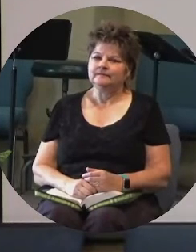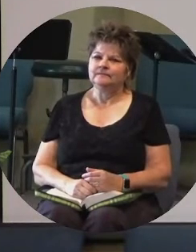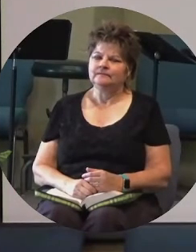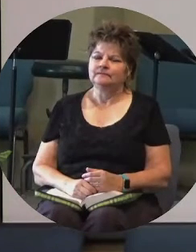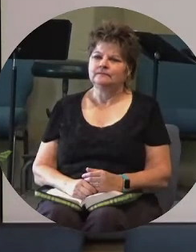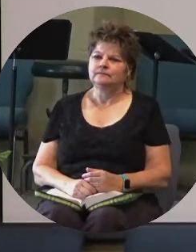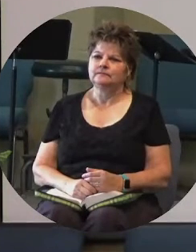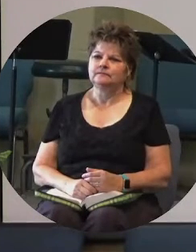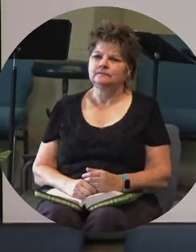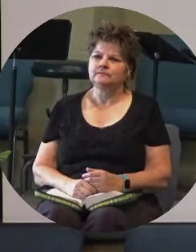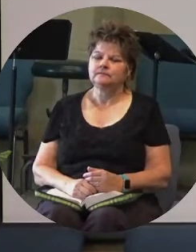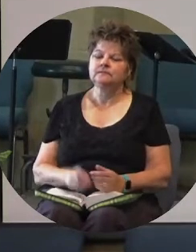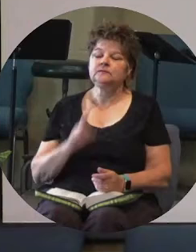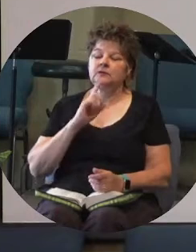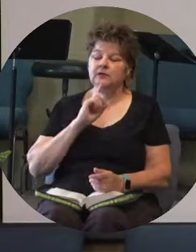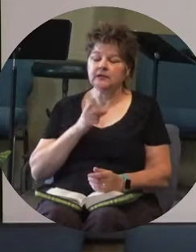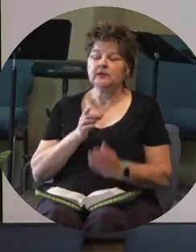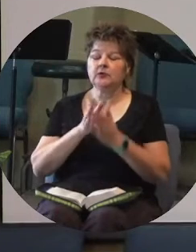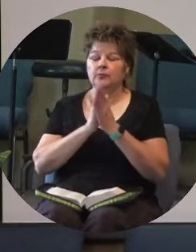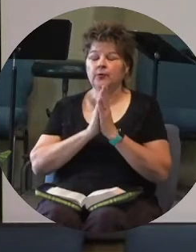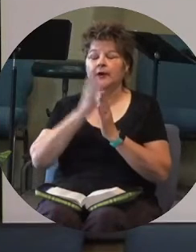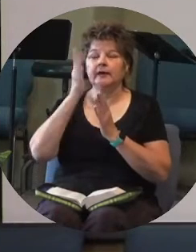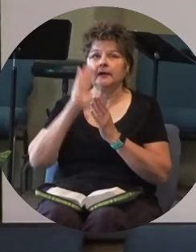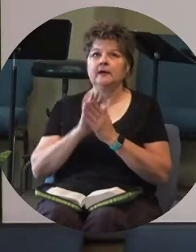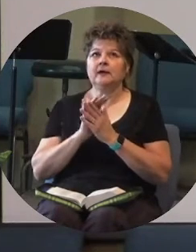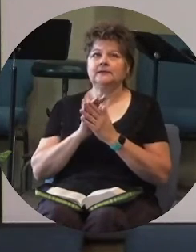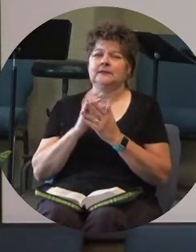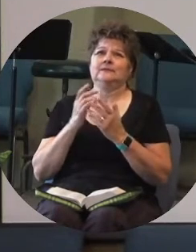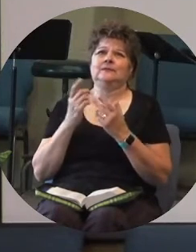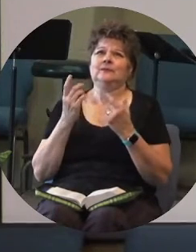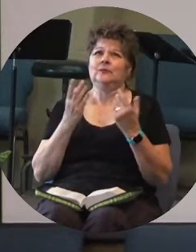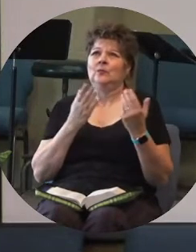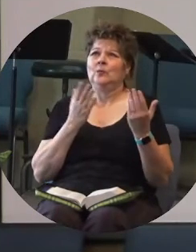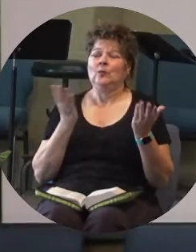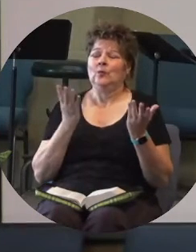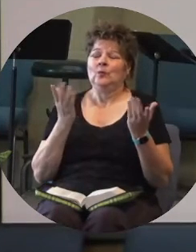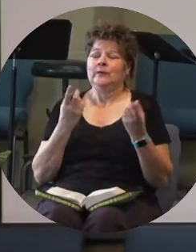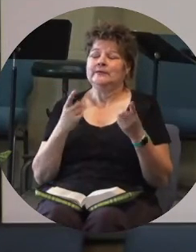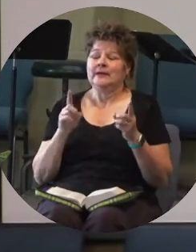And so I literally prayed to God. I said, God, what's going on with me?